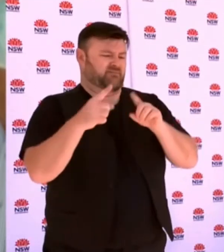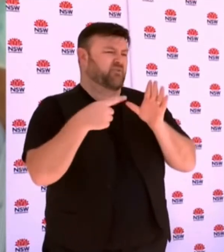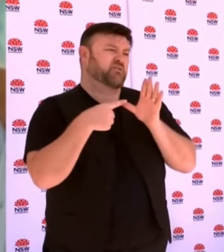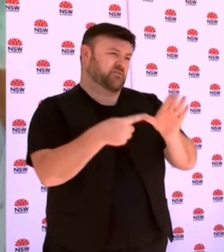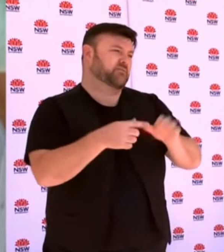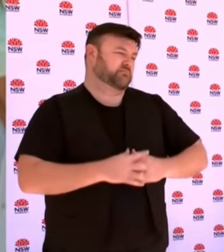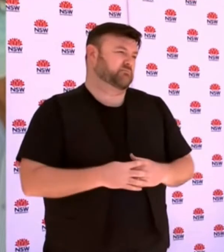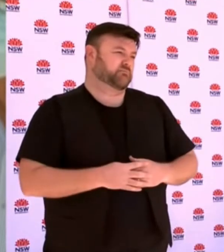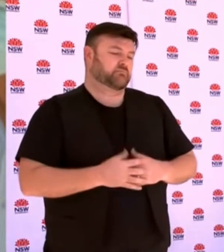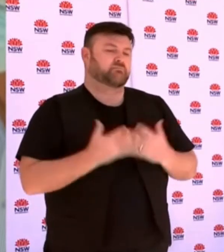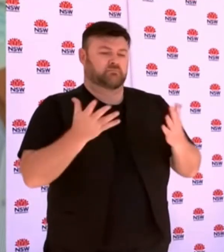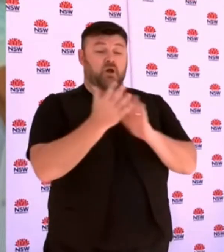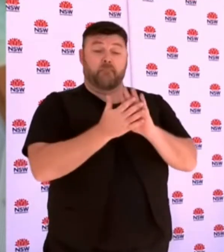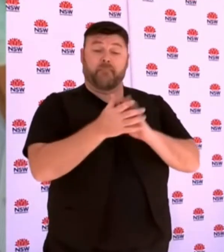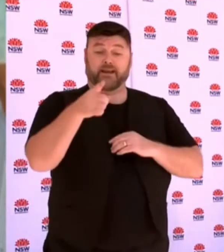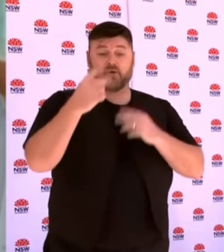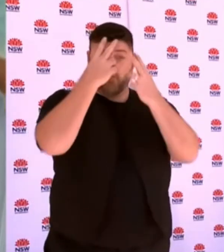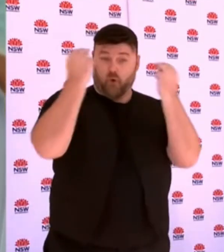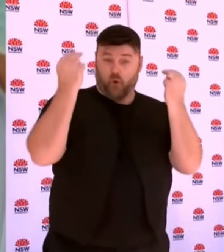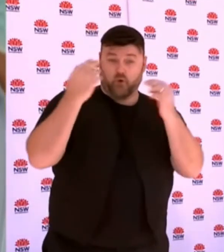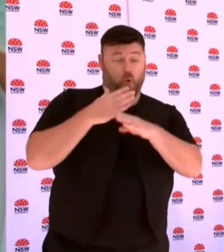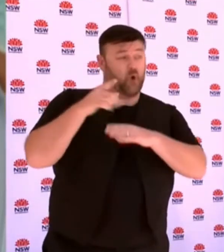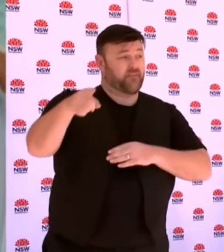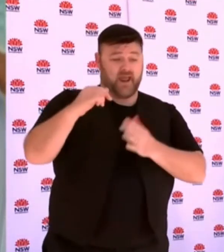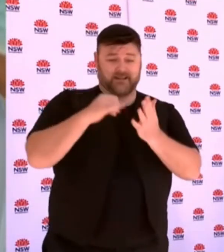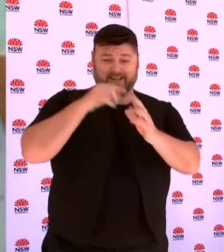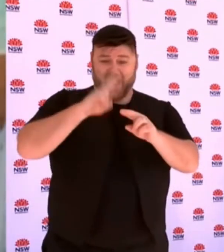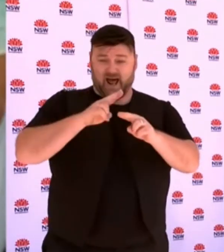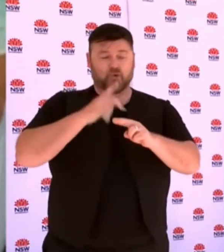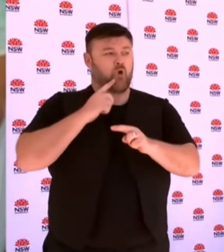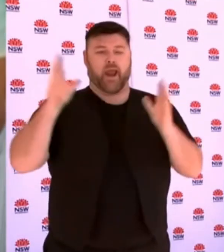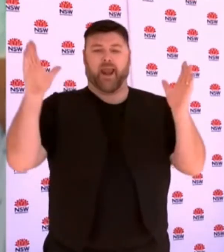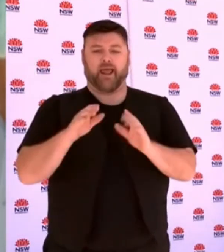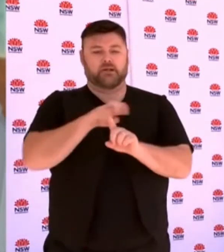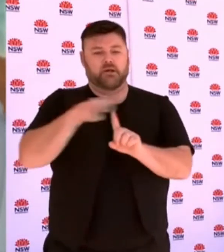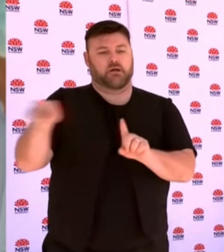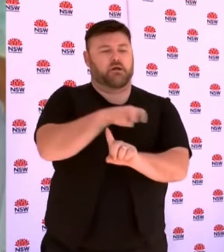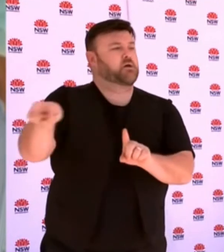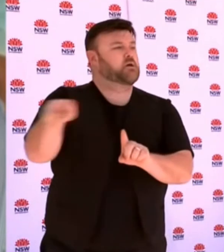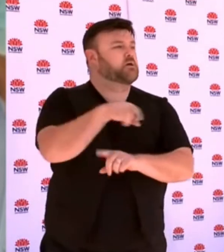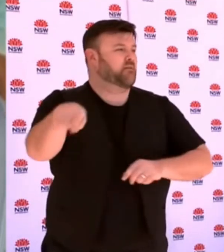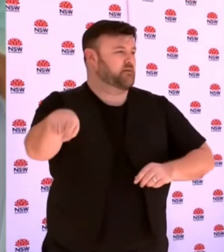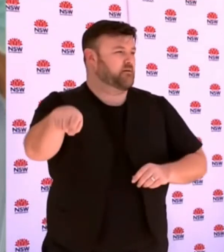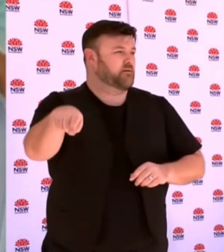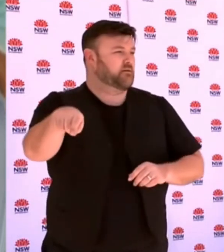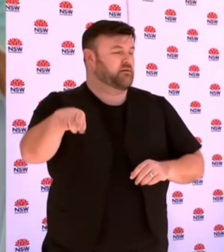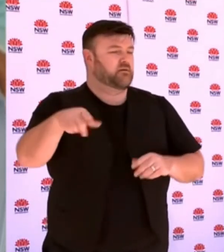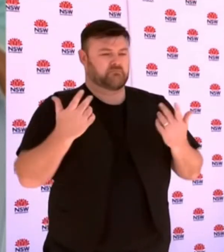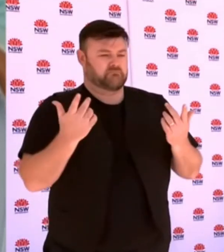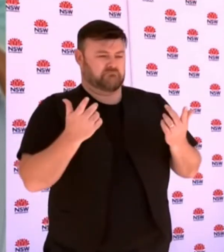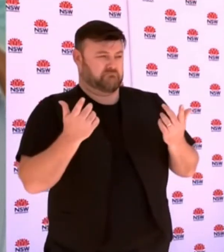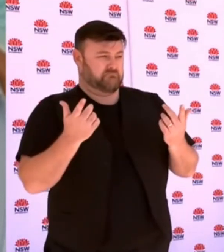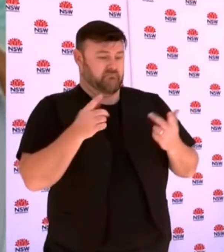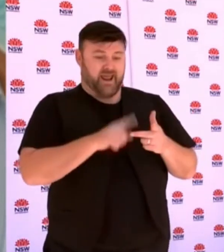be we will try and minimise all staff movement across the hospital, because what you want is if you have a case in a